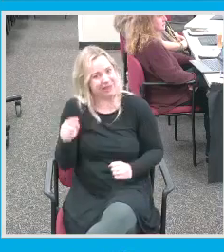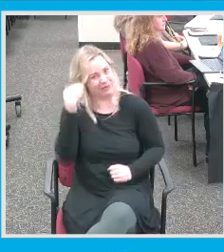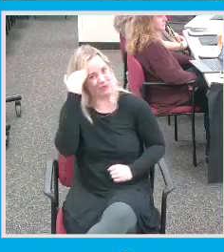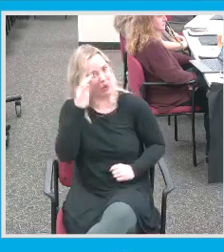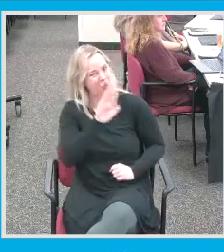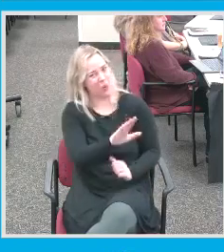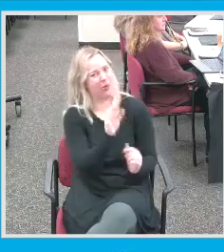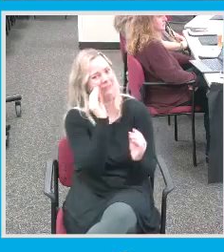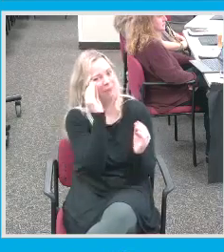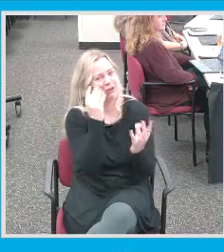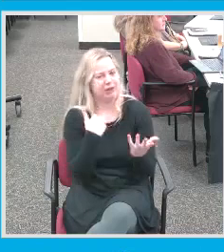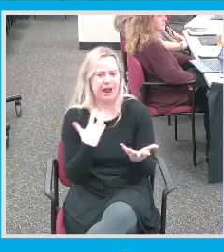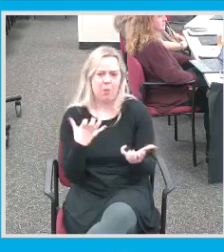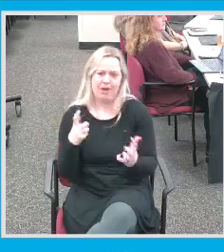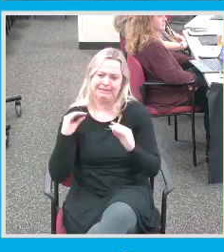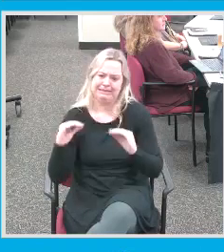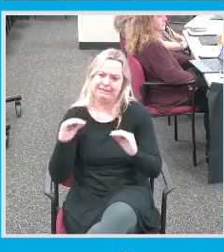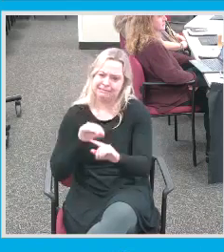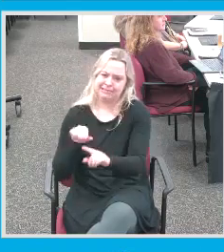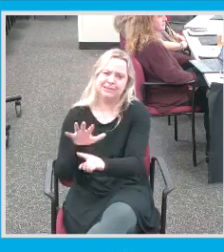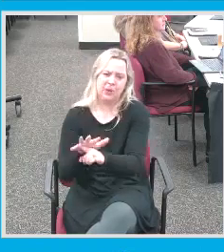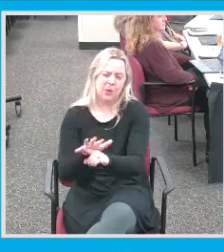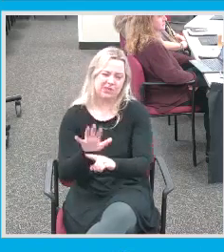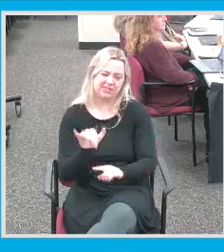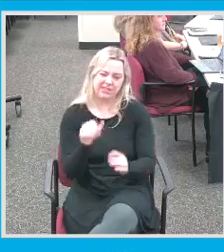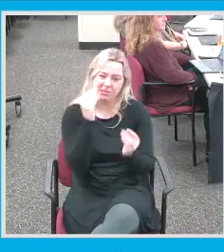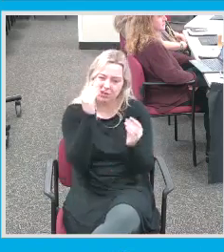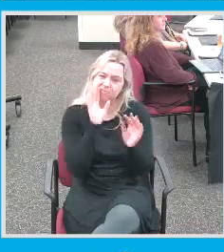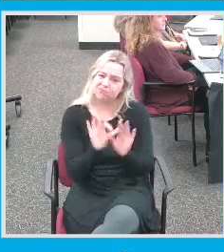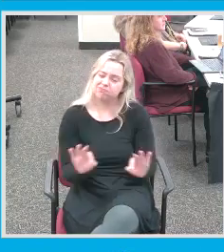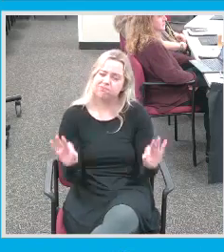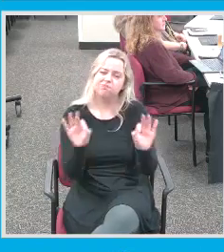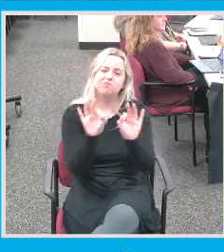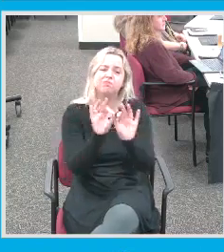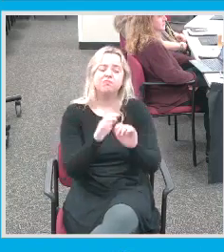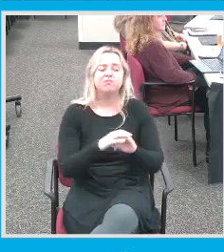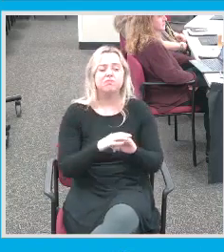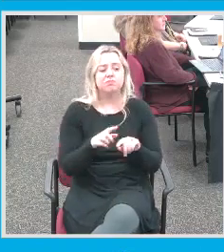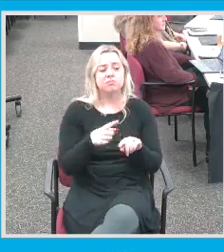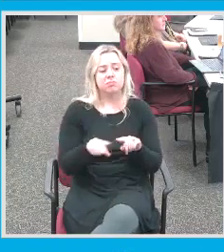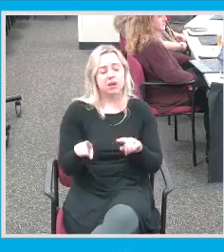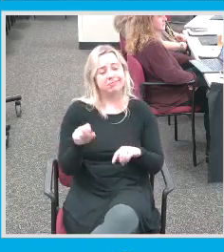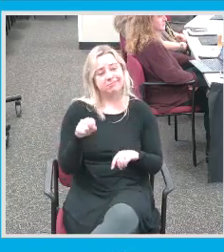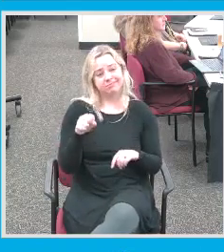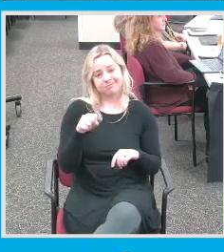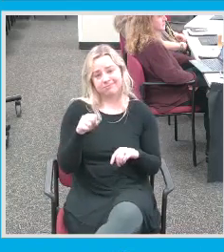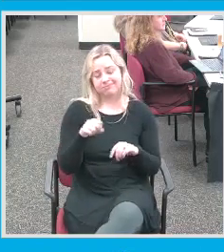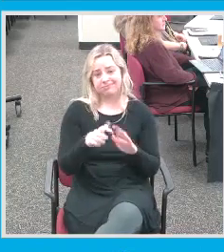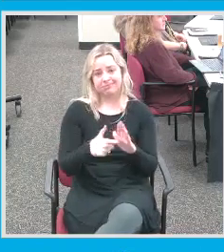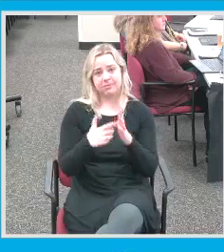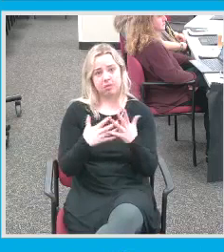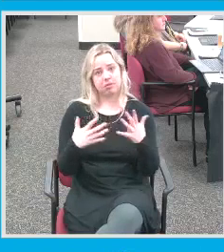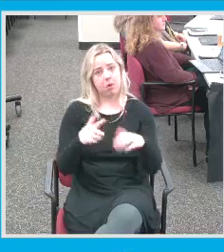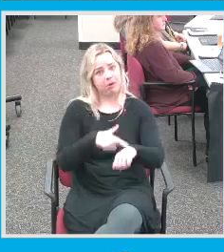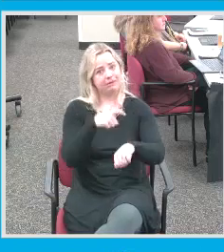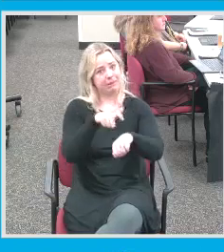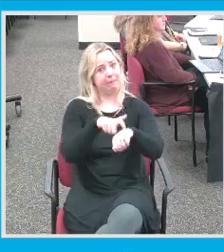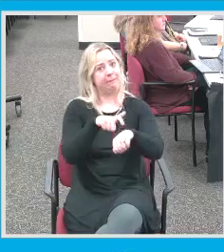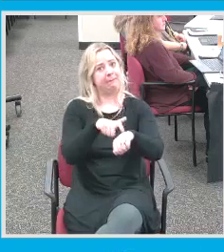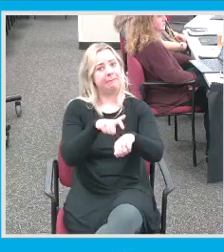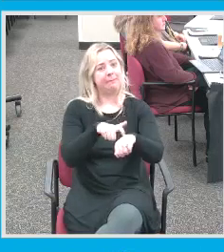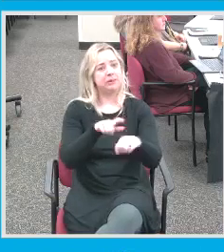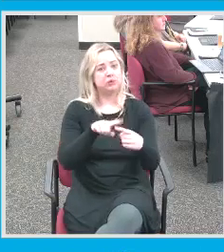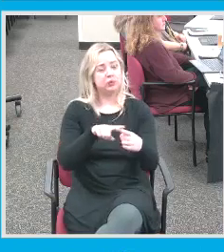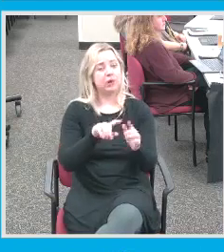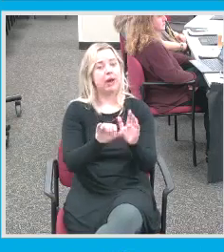Because that is so important. But yeah, it's taken us a long time to, one, identify that we have an issue, and